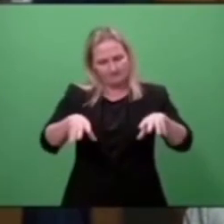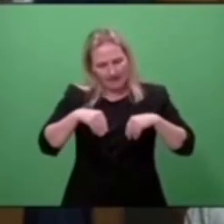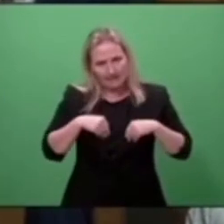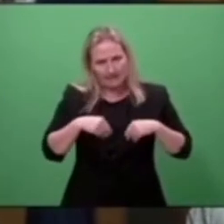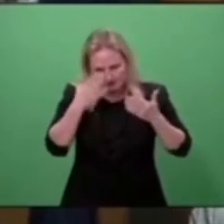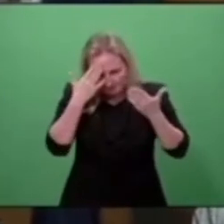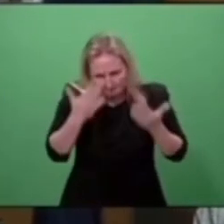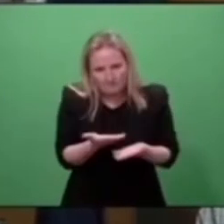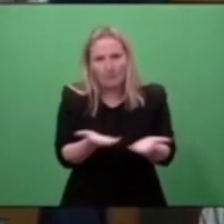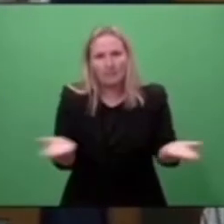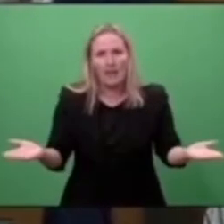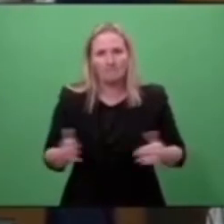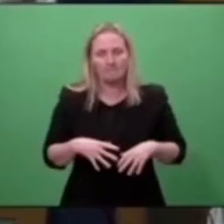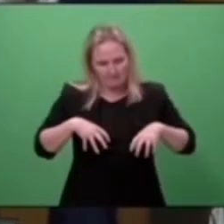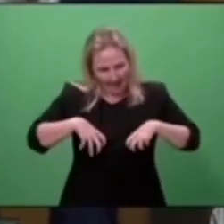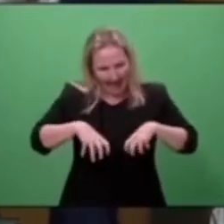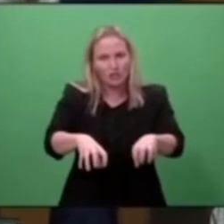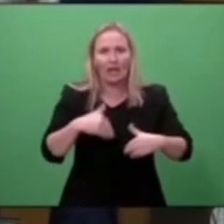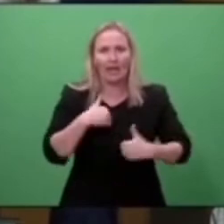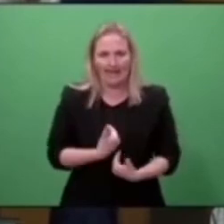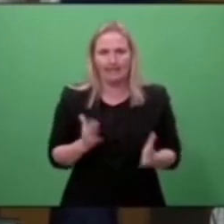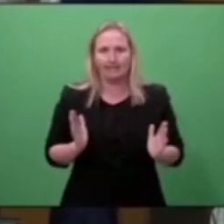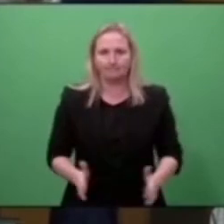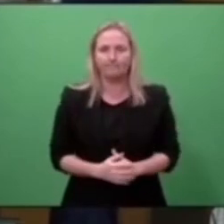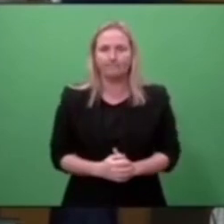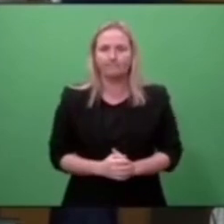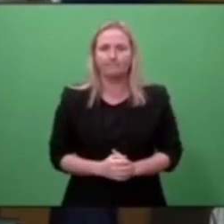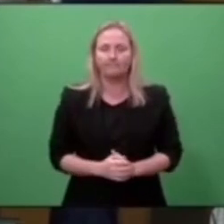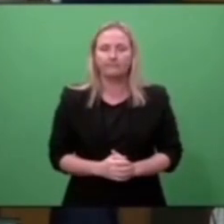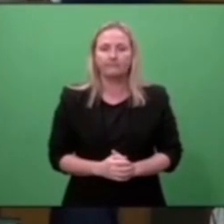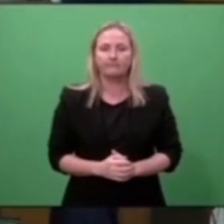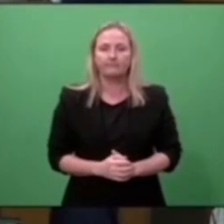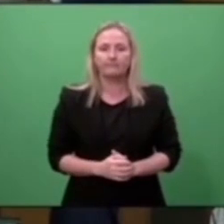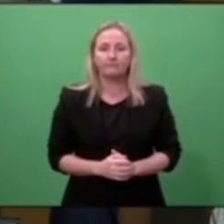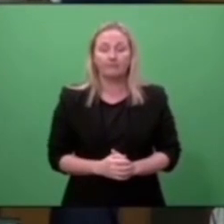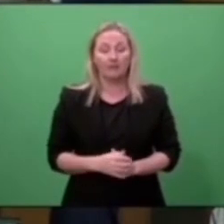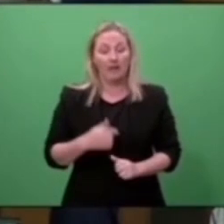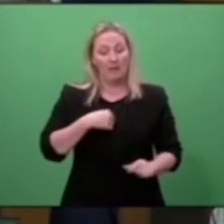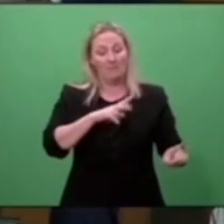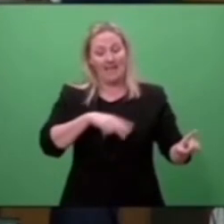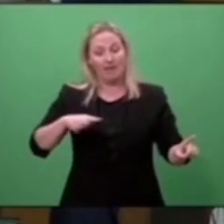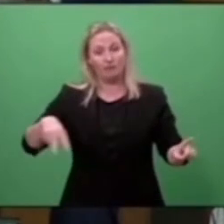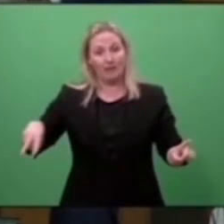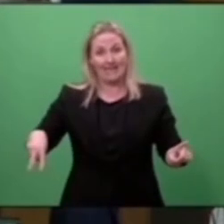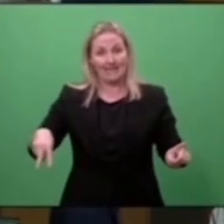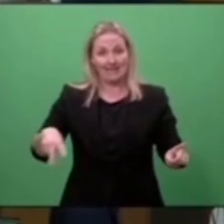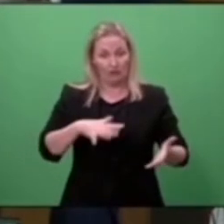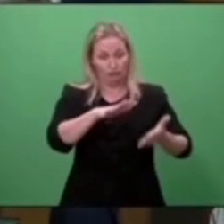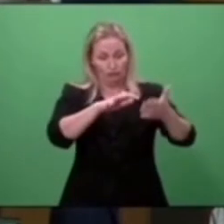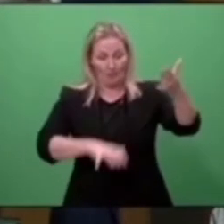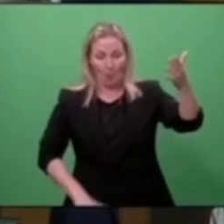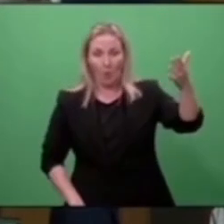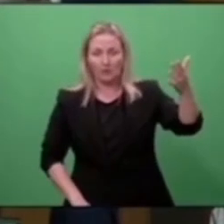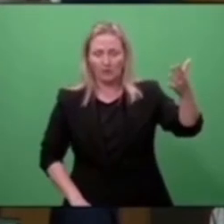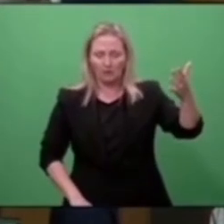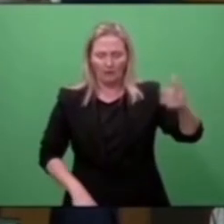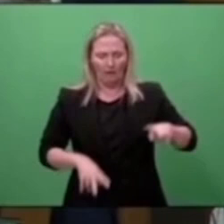Reading the report, Mr. Speaker, I cannot imagine how it would feel to be told as a child that nobody loves